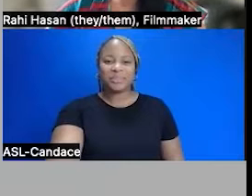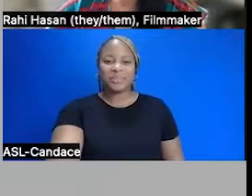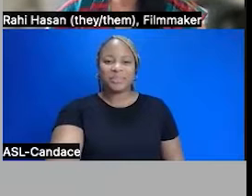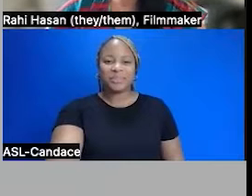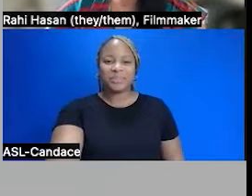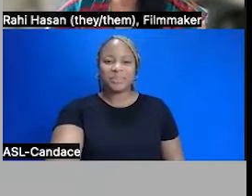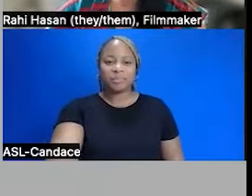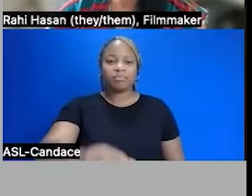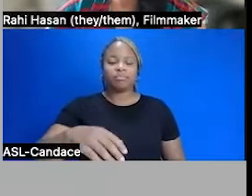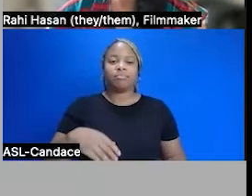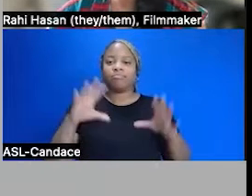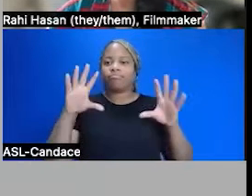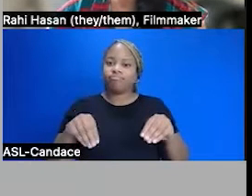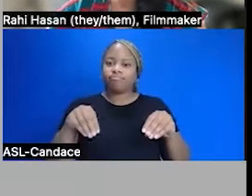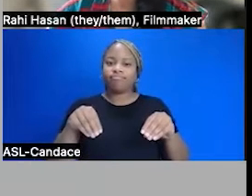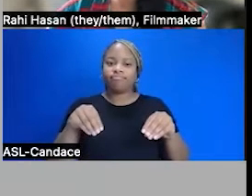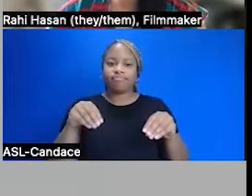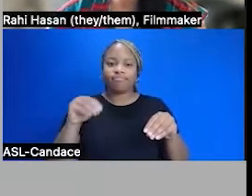Good.